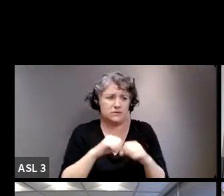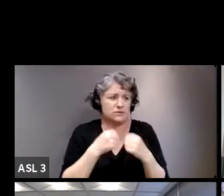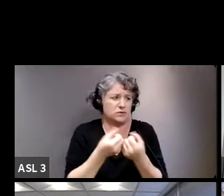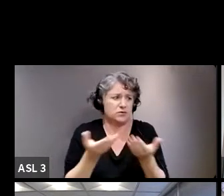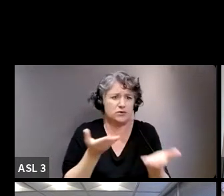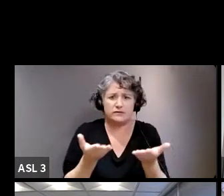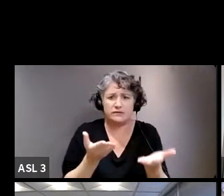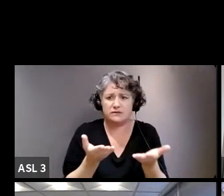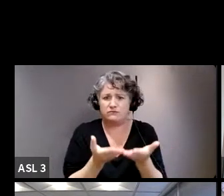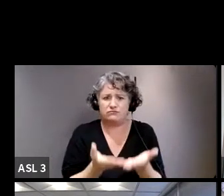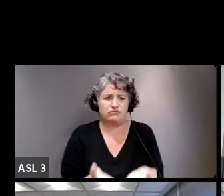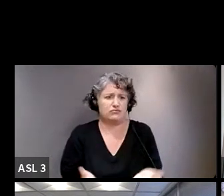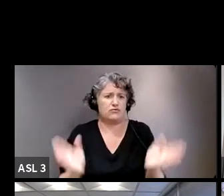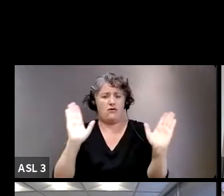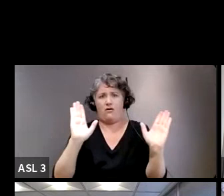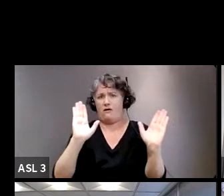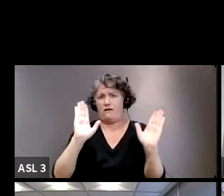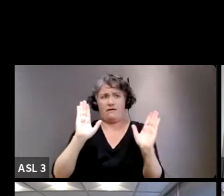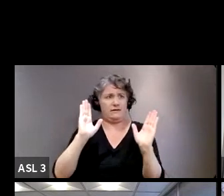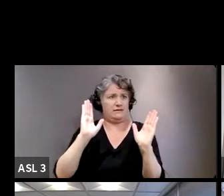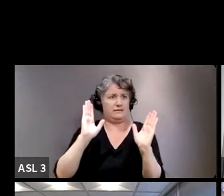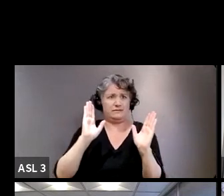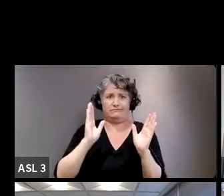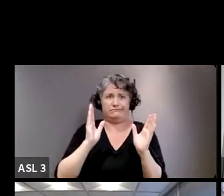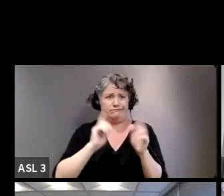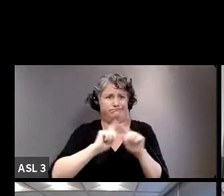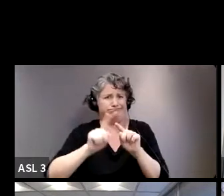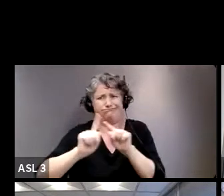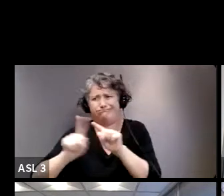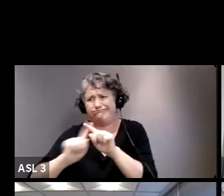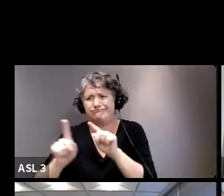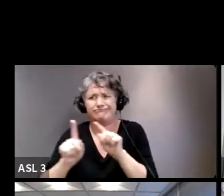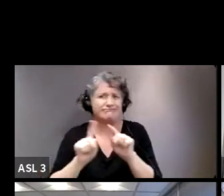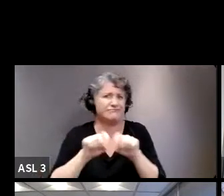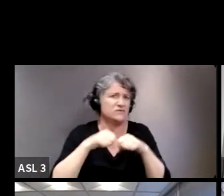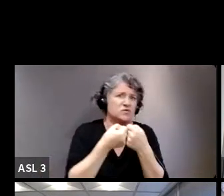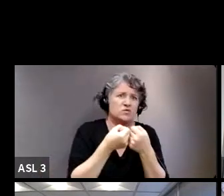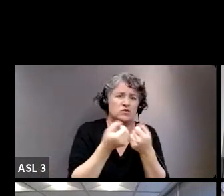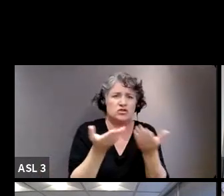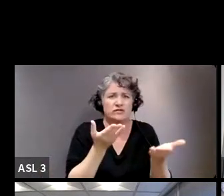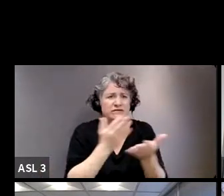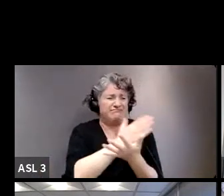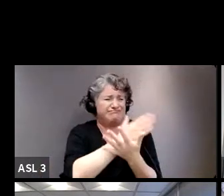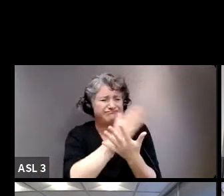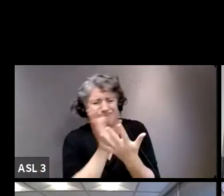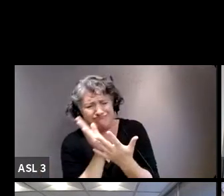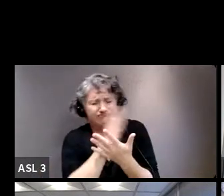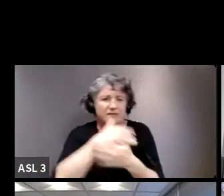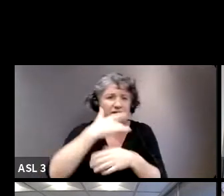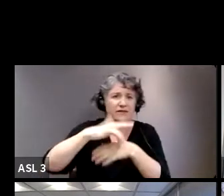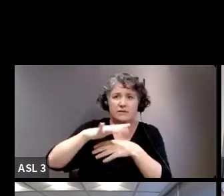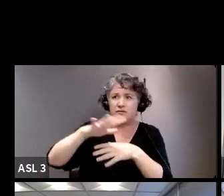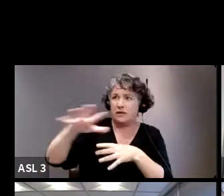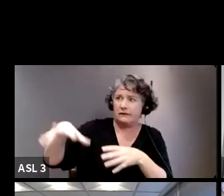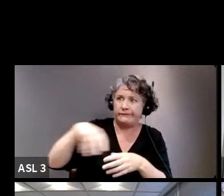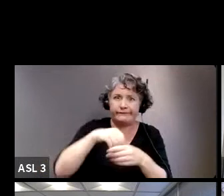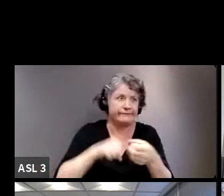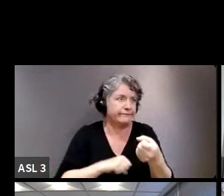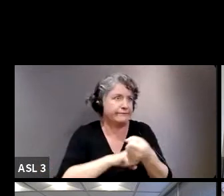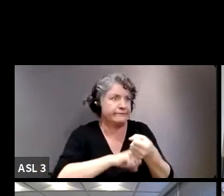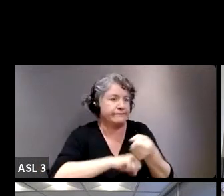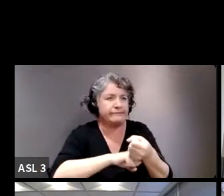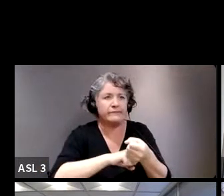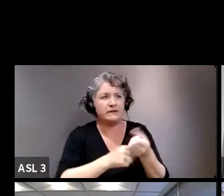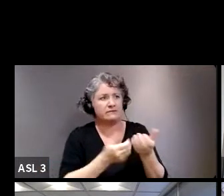a broad broad broad spectrum pattern using all the different social services and the city services that are available to begin to support